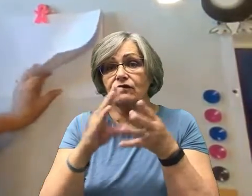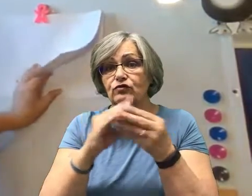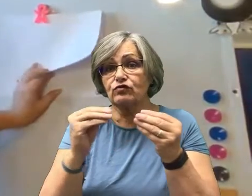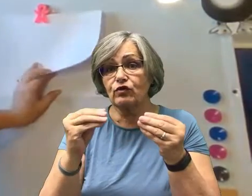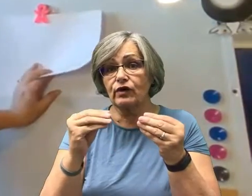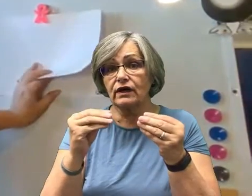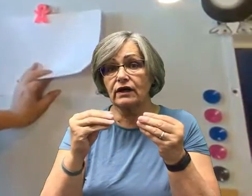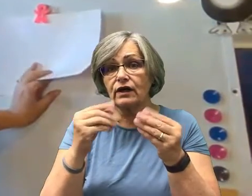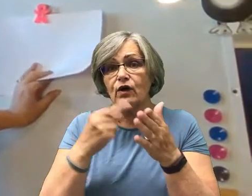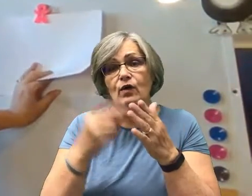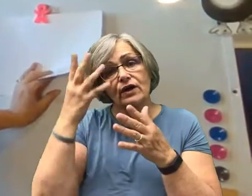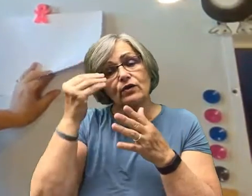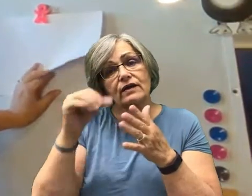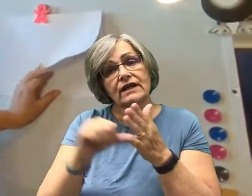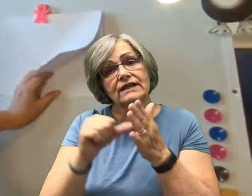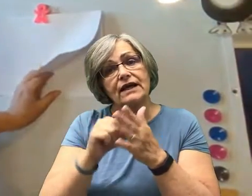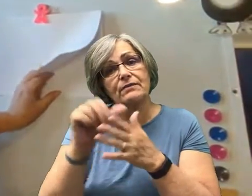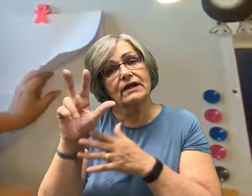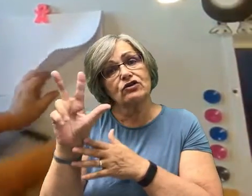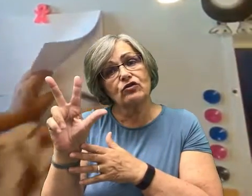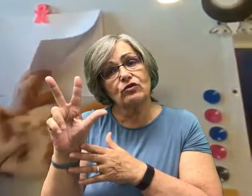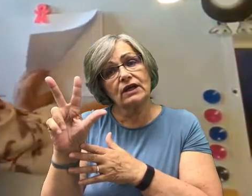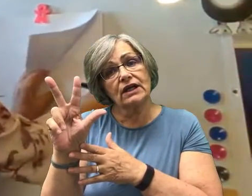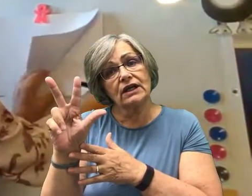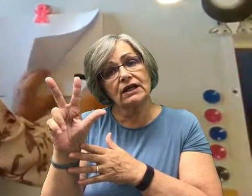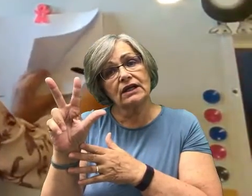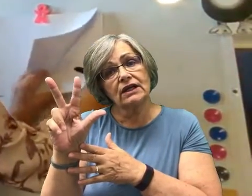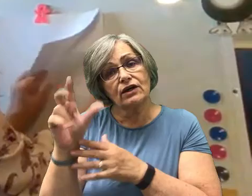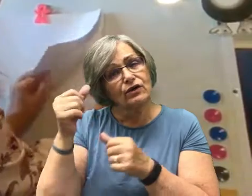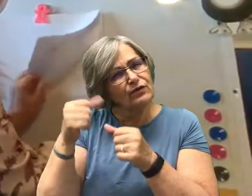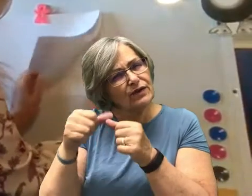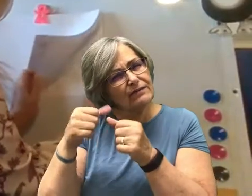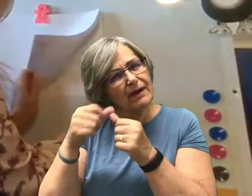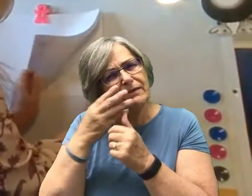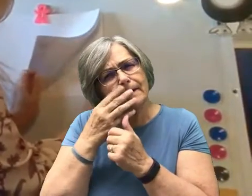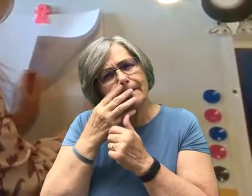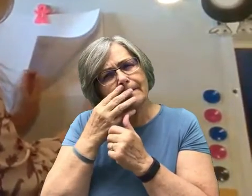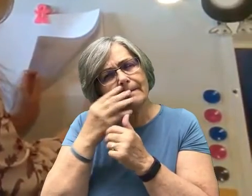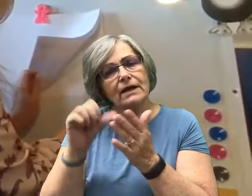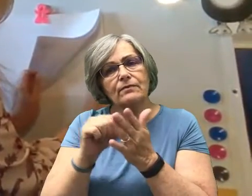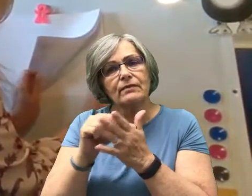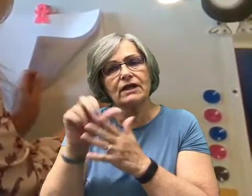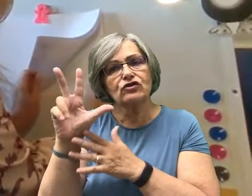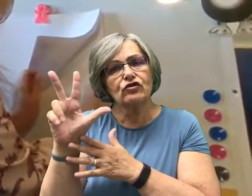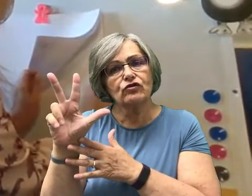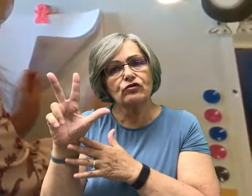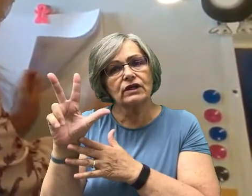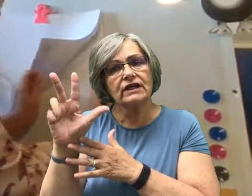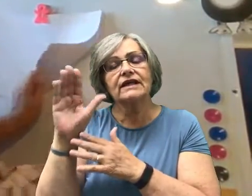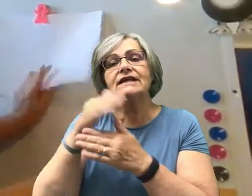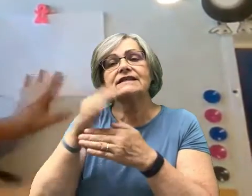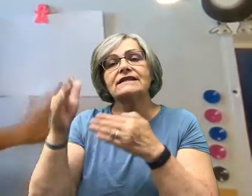that is your middle. And what do you think is on page 3? Remember,